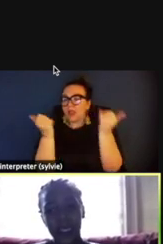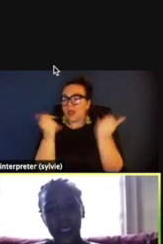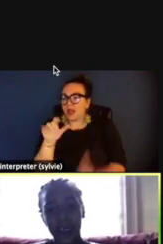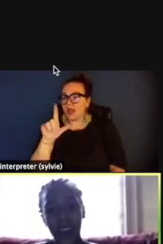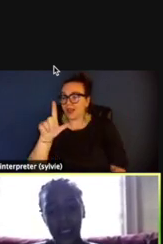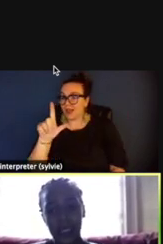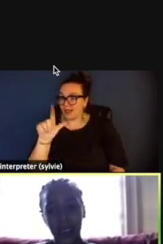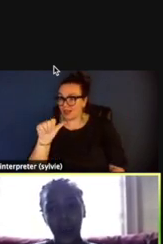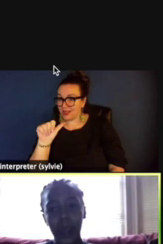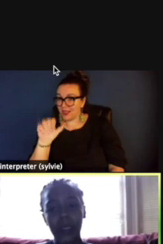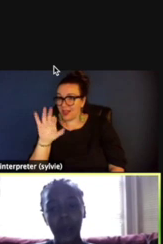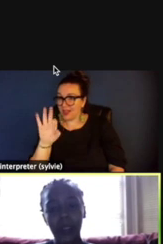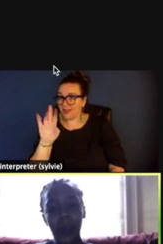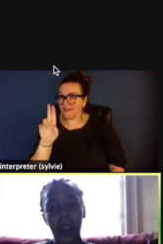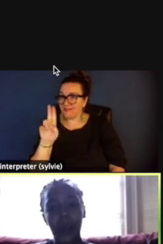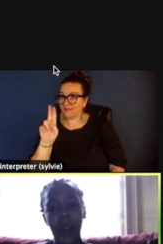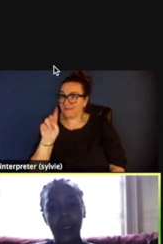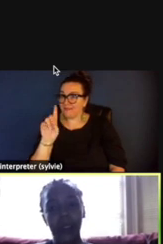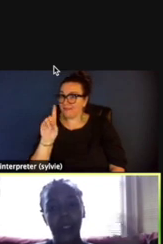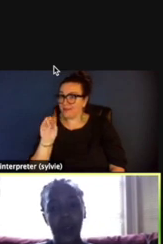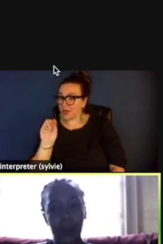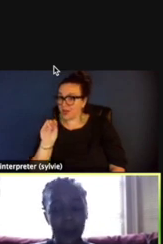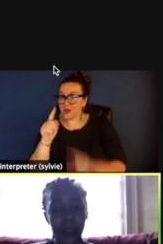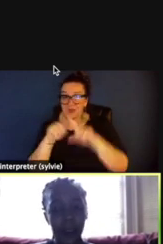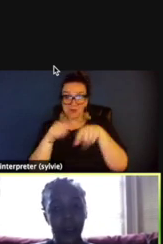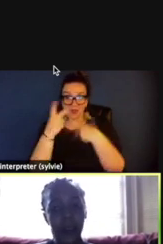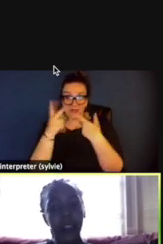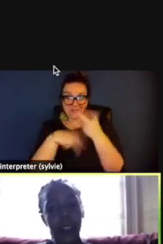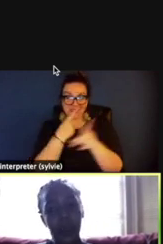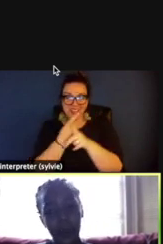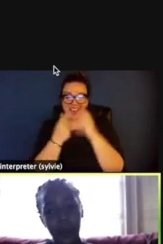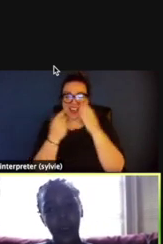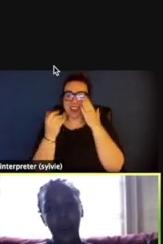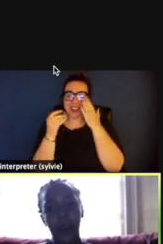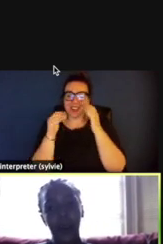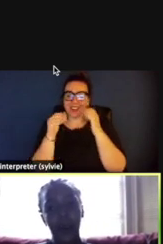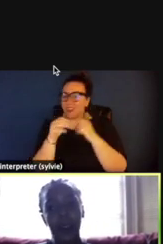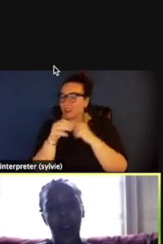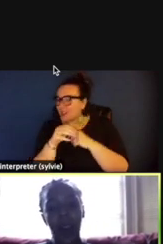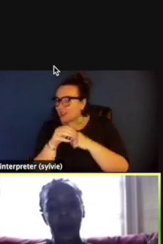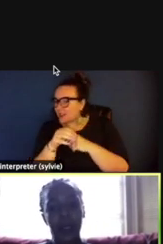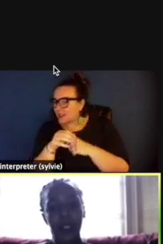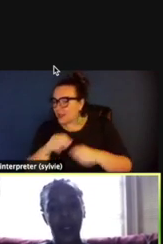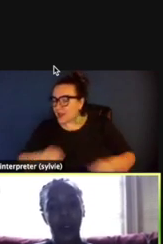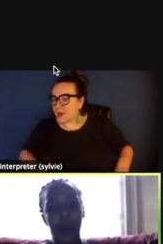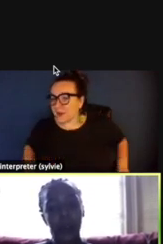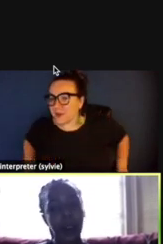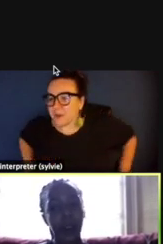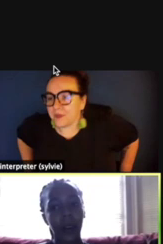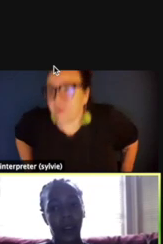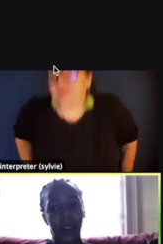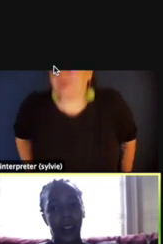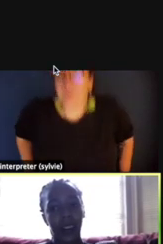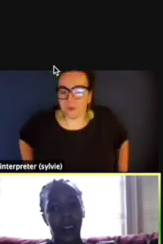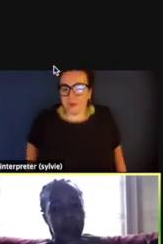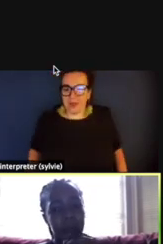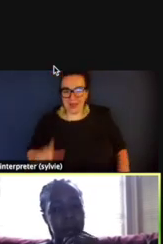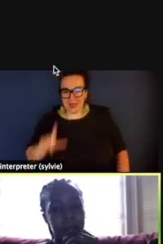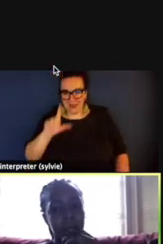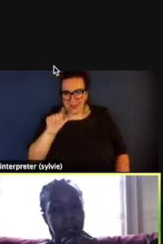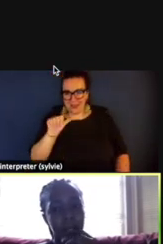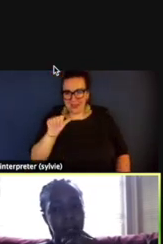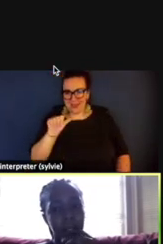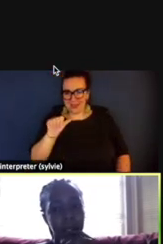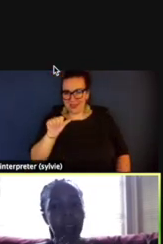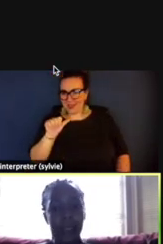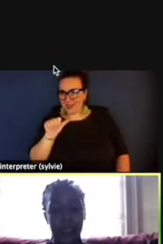mofongo. Yes, so it depends on what kind you get. So there's shrimp mofongo, there's chicken mofongo, but the actual dish is called mofongo with an